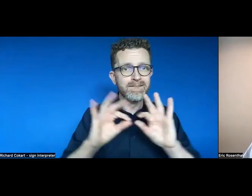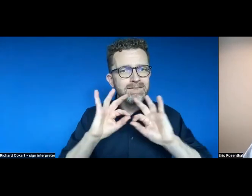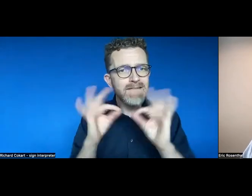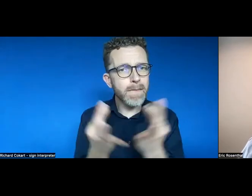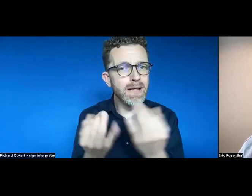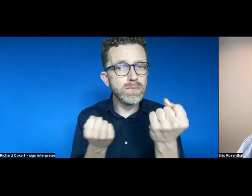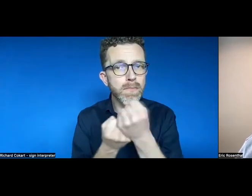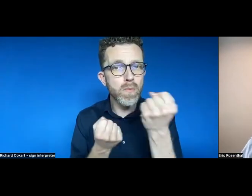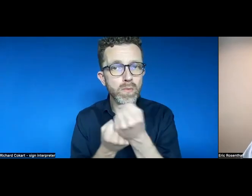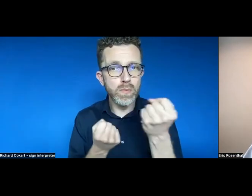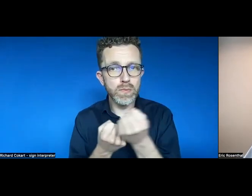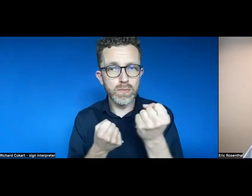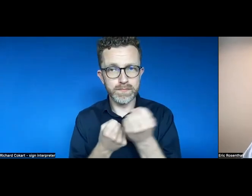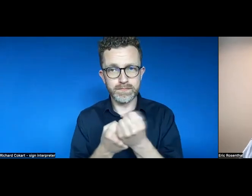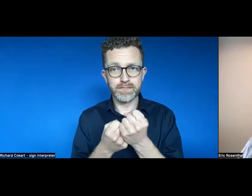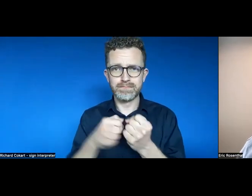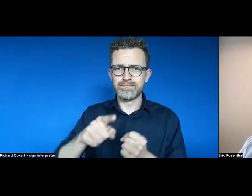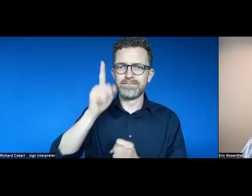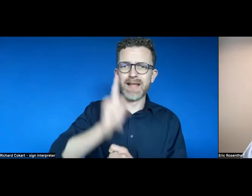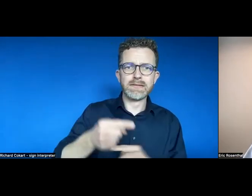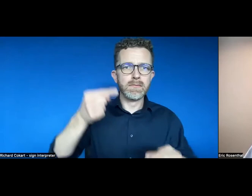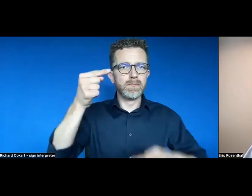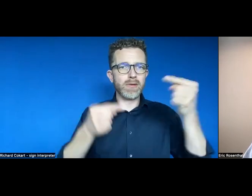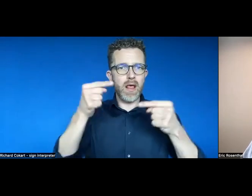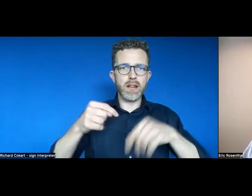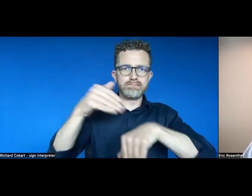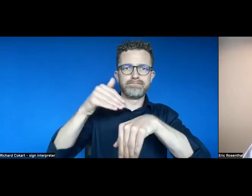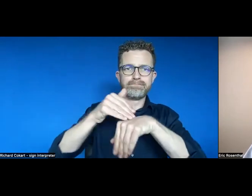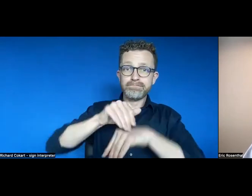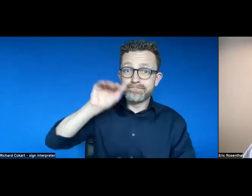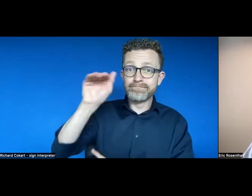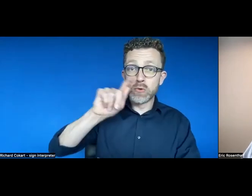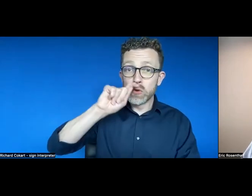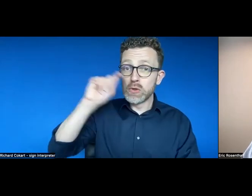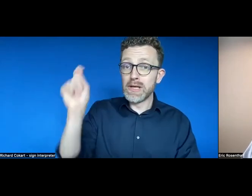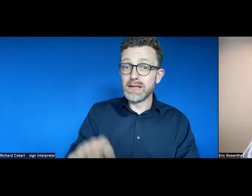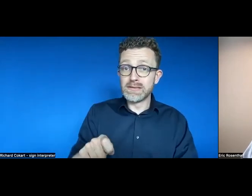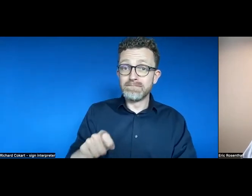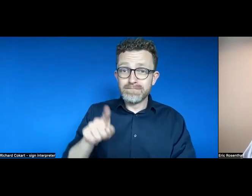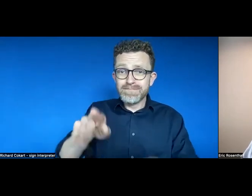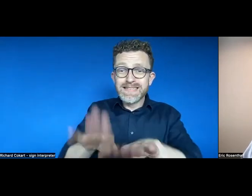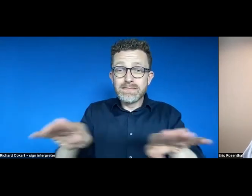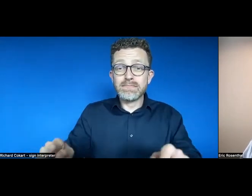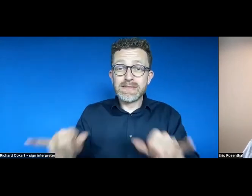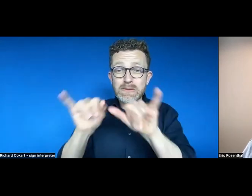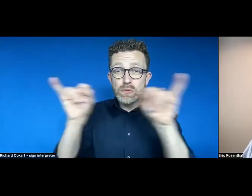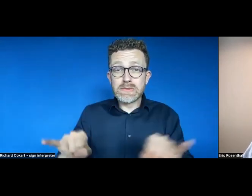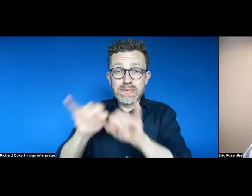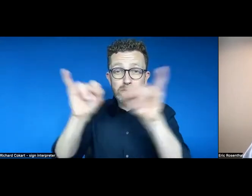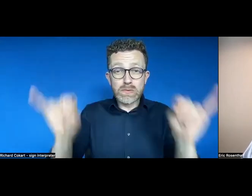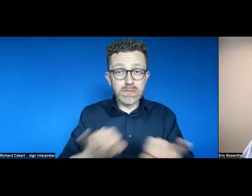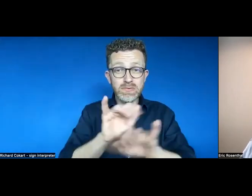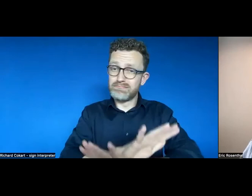diapers, rubber sheets, seizure medication are not enough. A long-term plan to